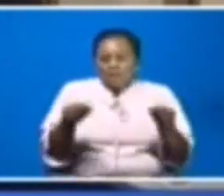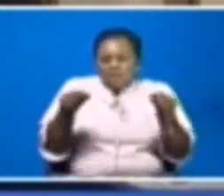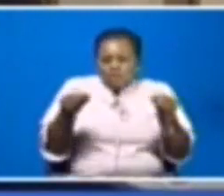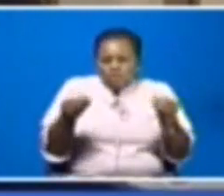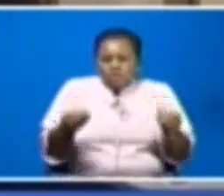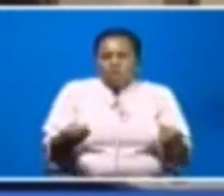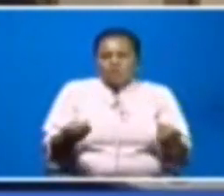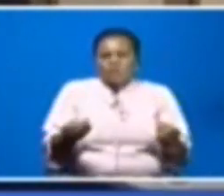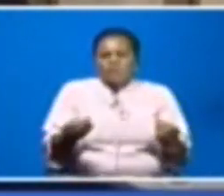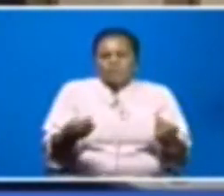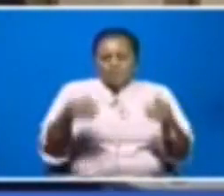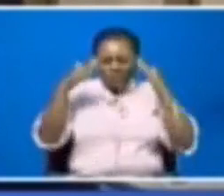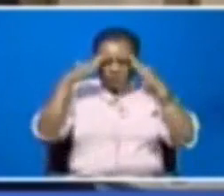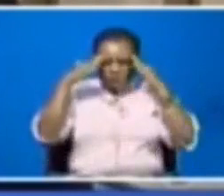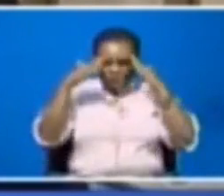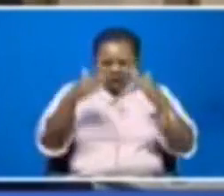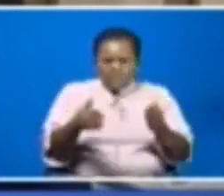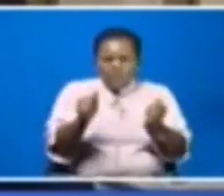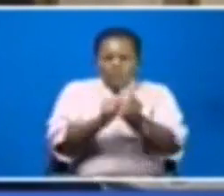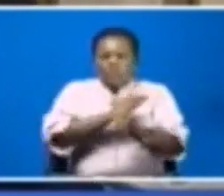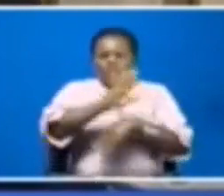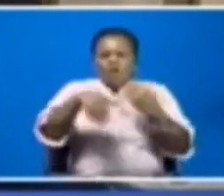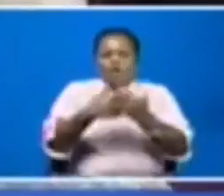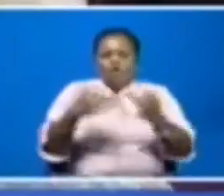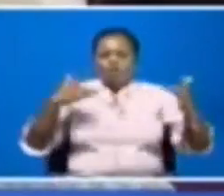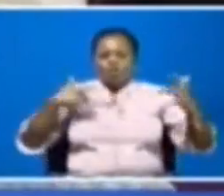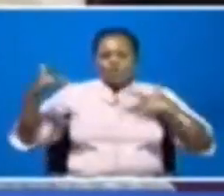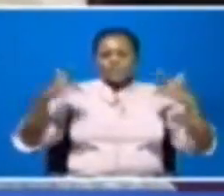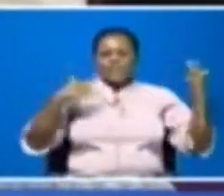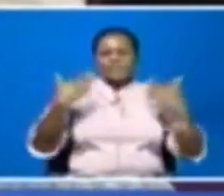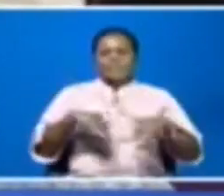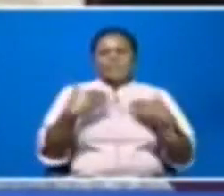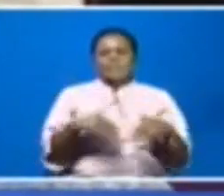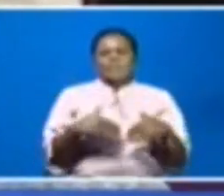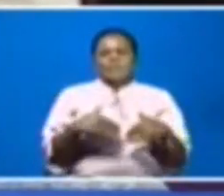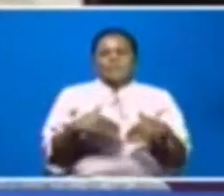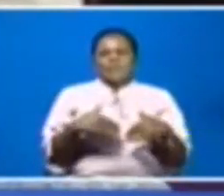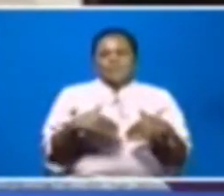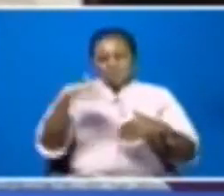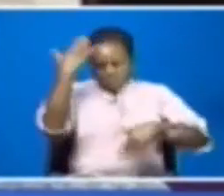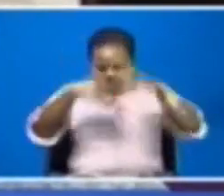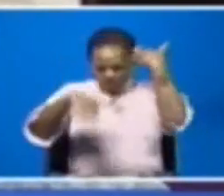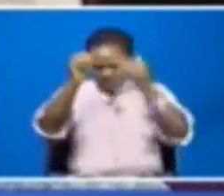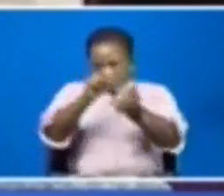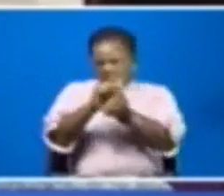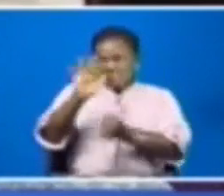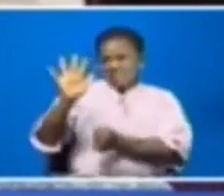addressed candidly by all concerned. We had very fine universities, about 10 of